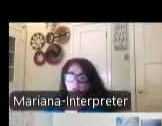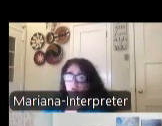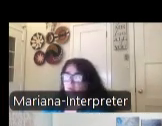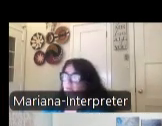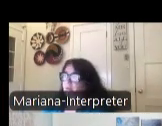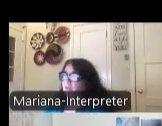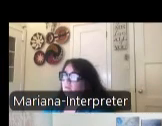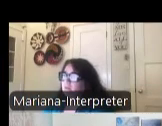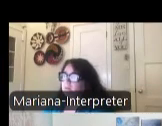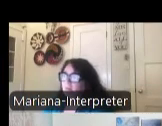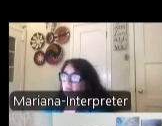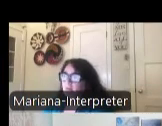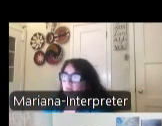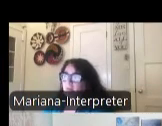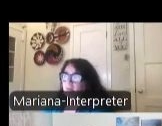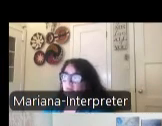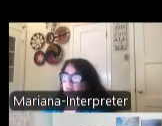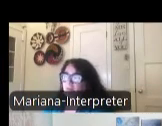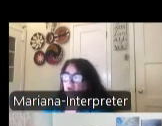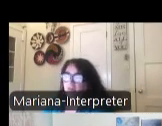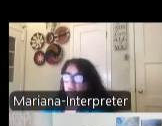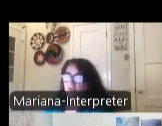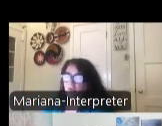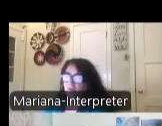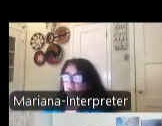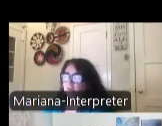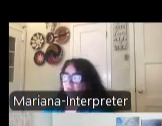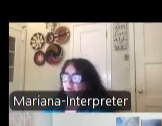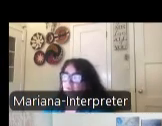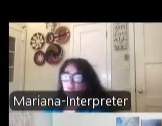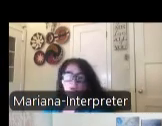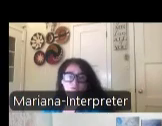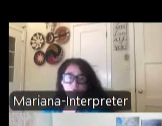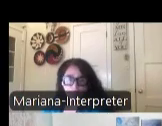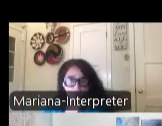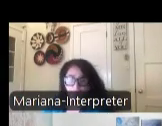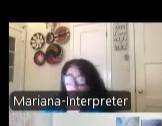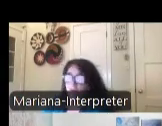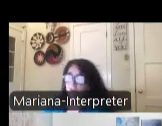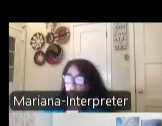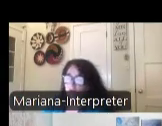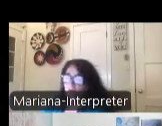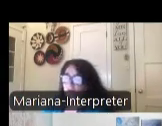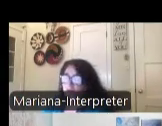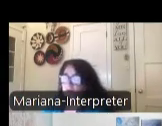new escalatory wildfire catastrophe. But